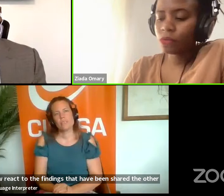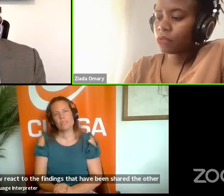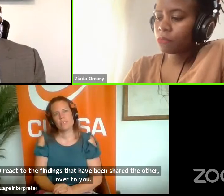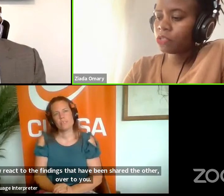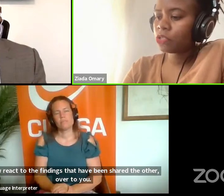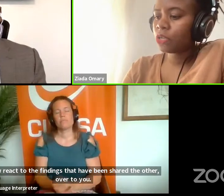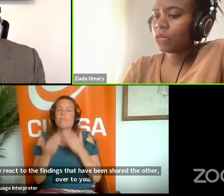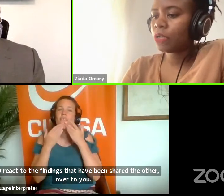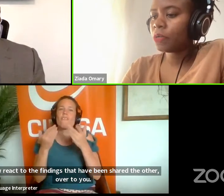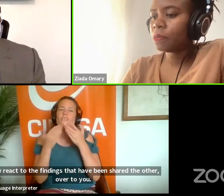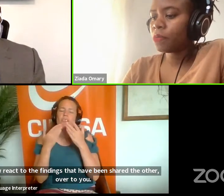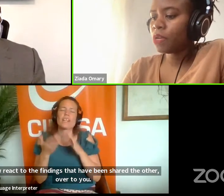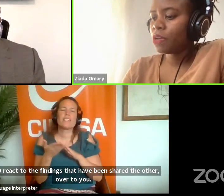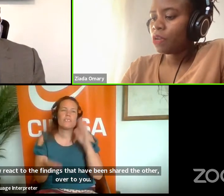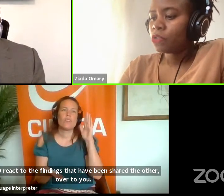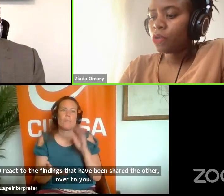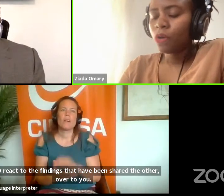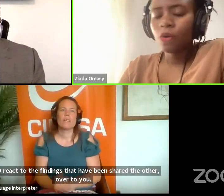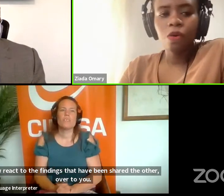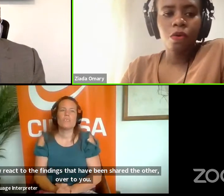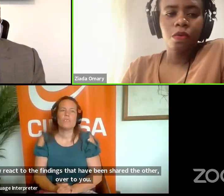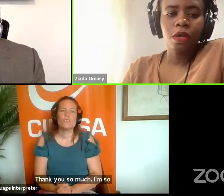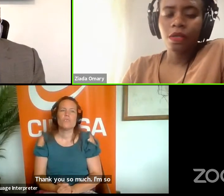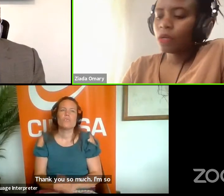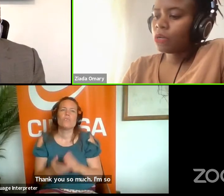Thank you so much.